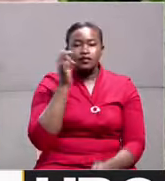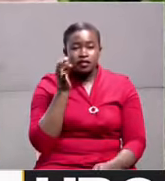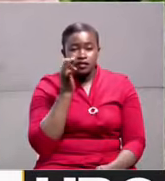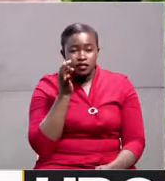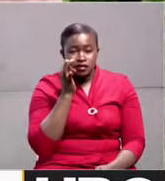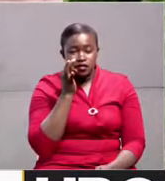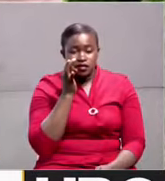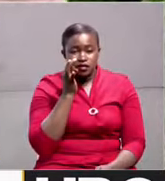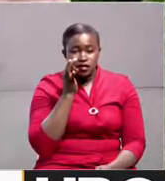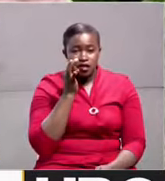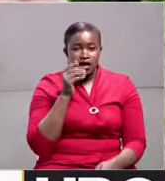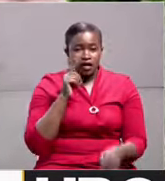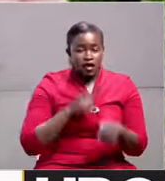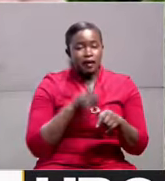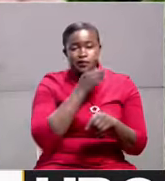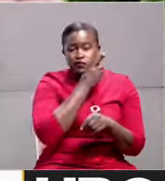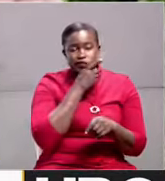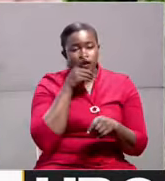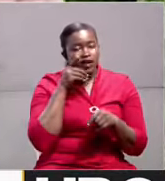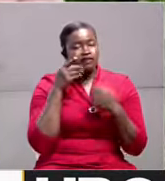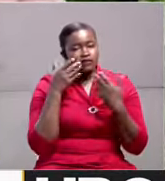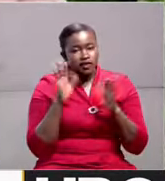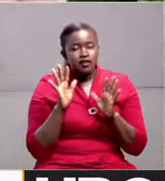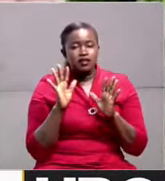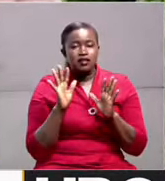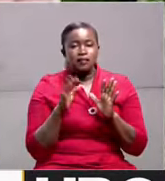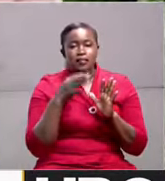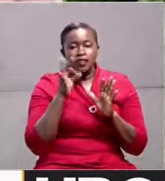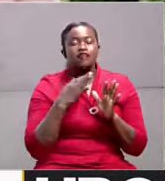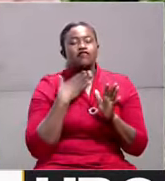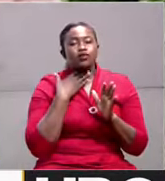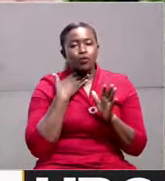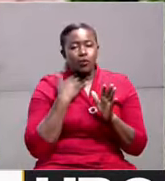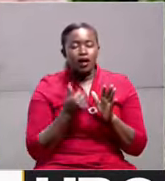tuzitwala bomalo kukaza bulungi mwanyi bobo ya gala